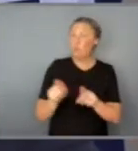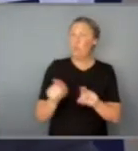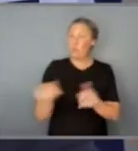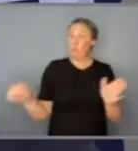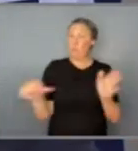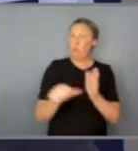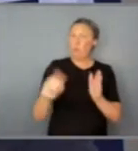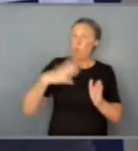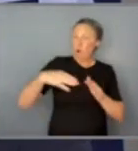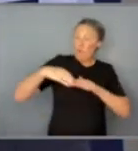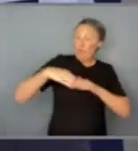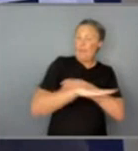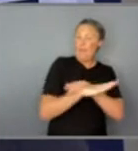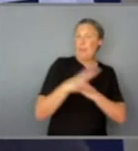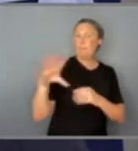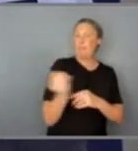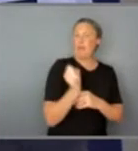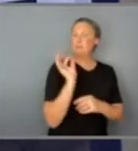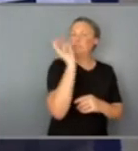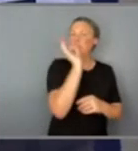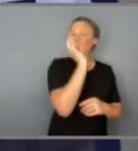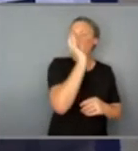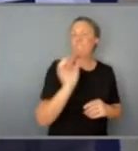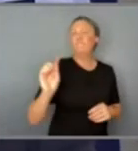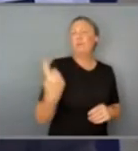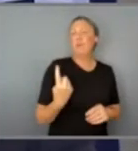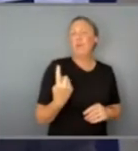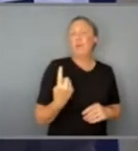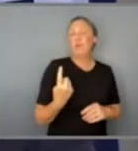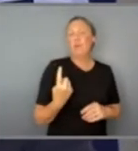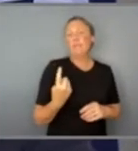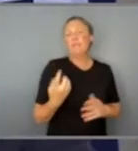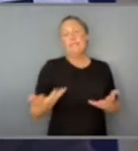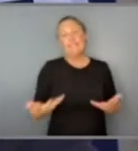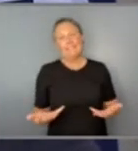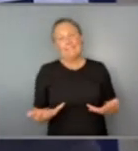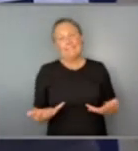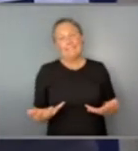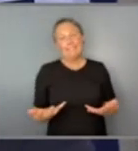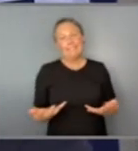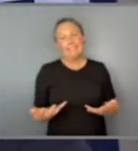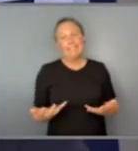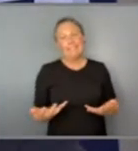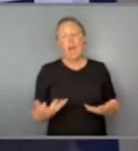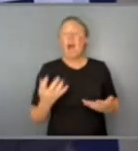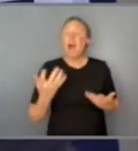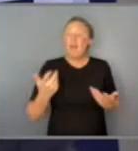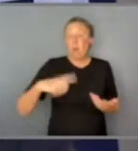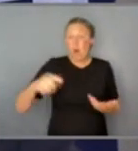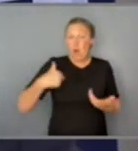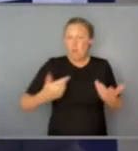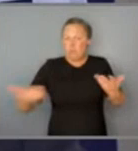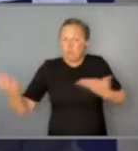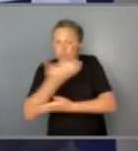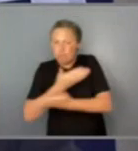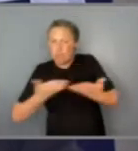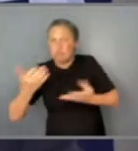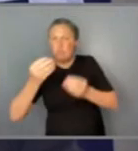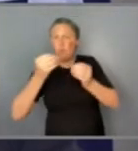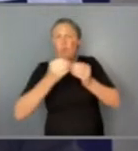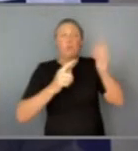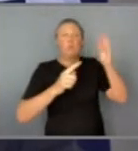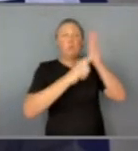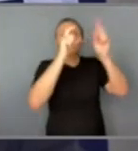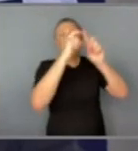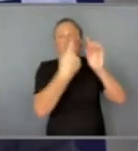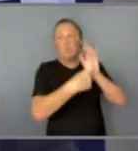Australia, are imposing on states from which people are travelling. And there was a positive discussion, and the medical expert panel will give